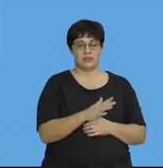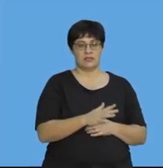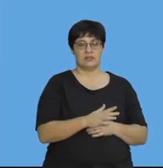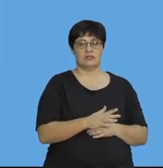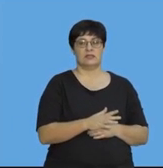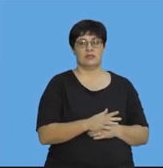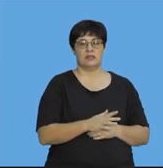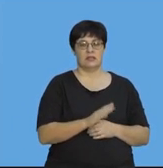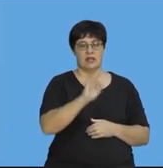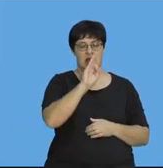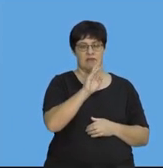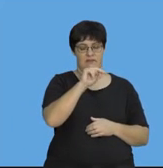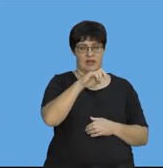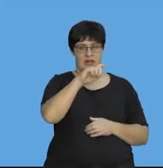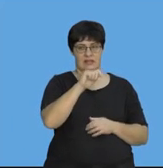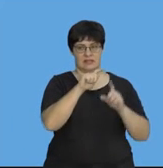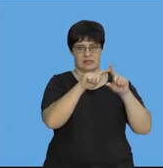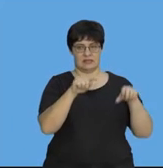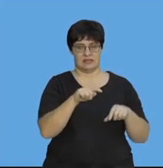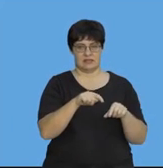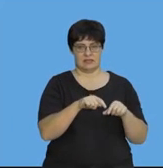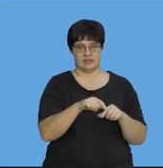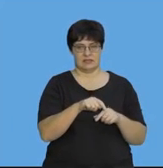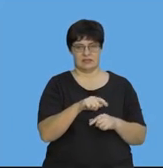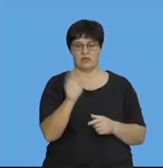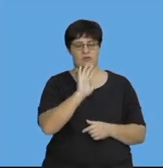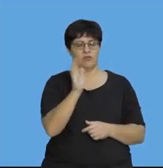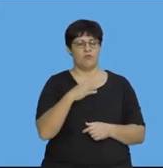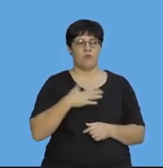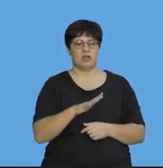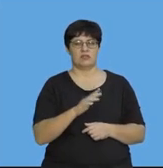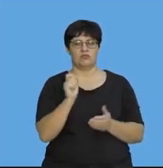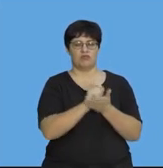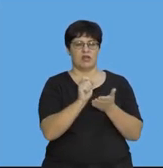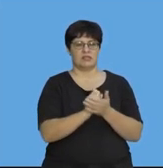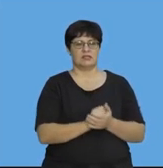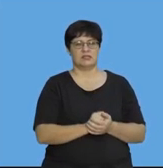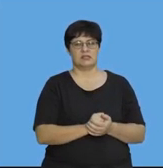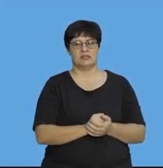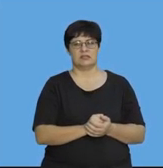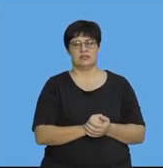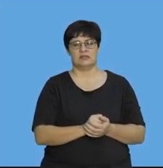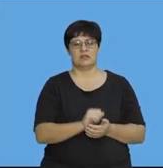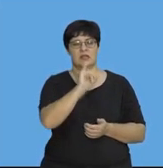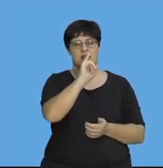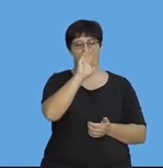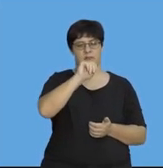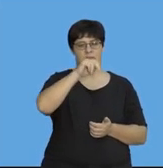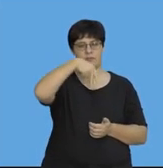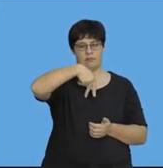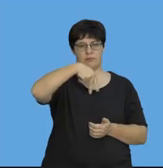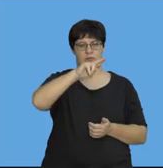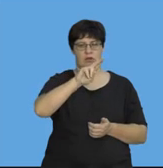We want the impulse that it is experiencing. Actually, I want to write it like this rather. All right, we